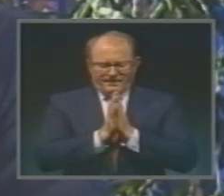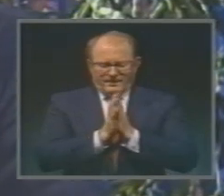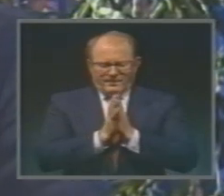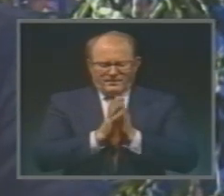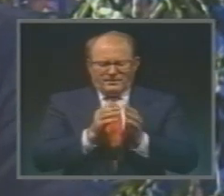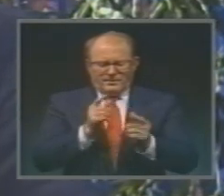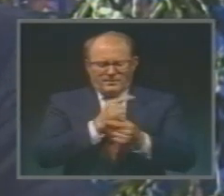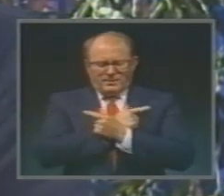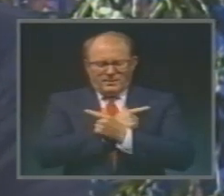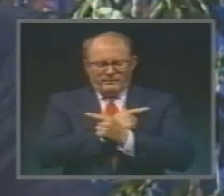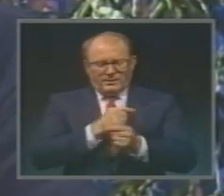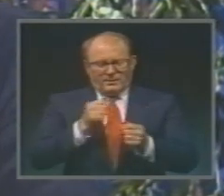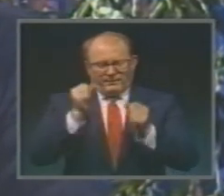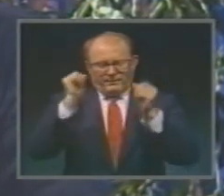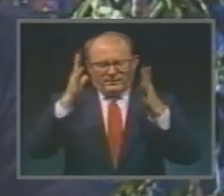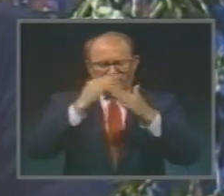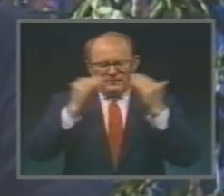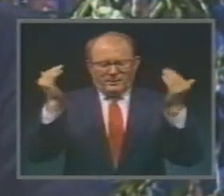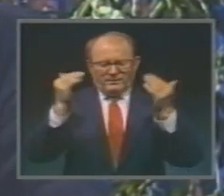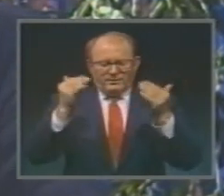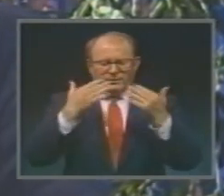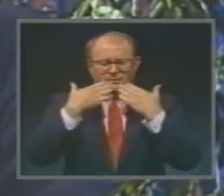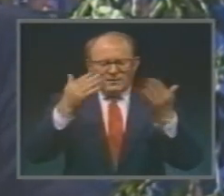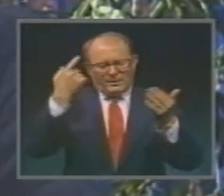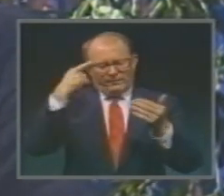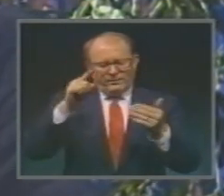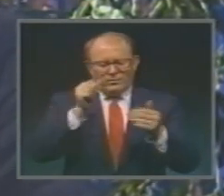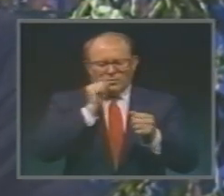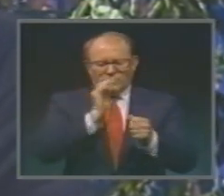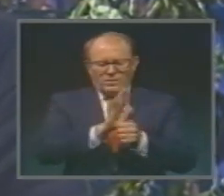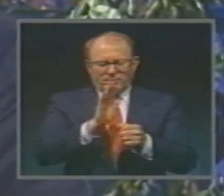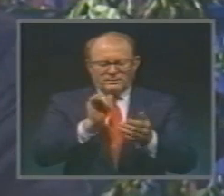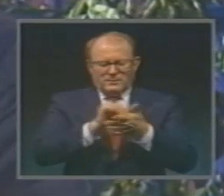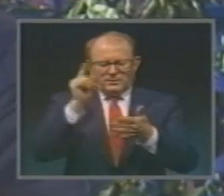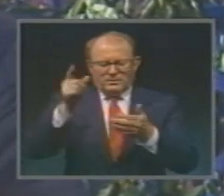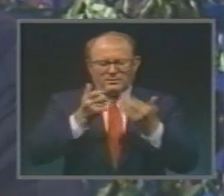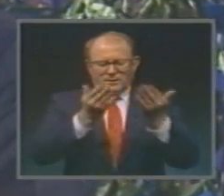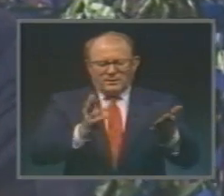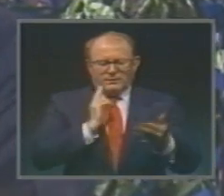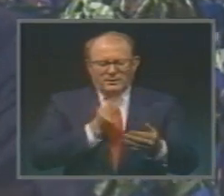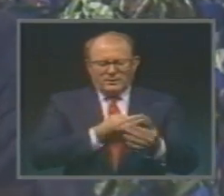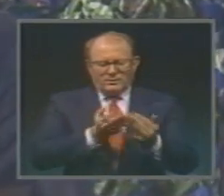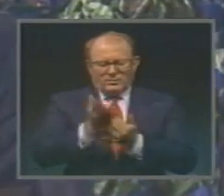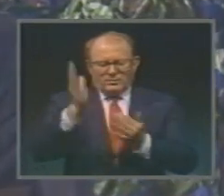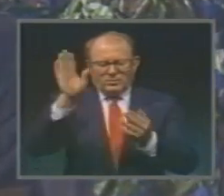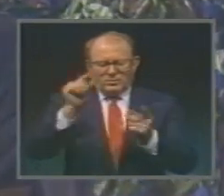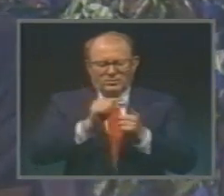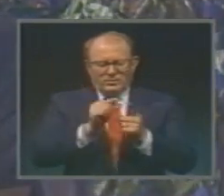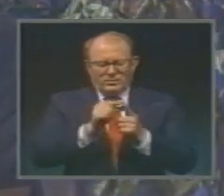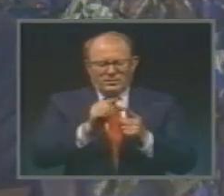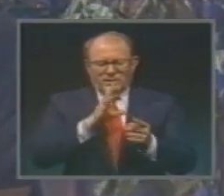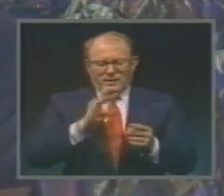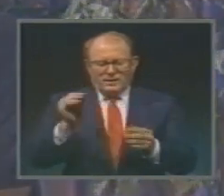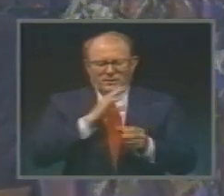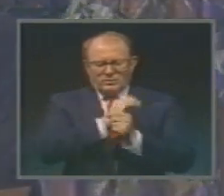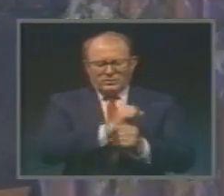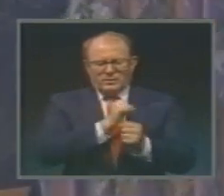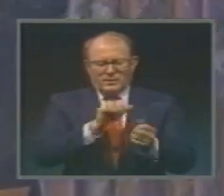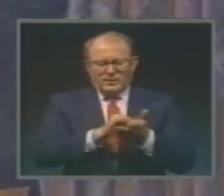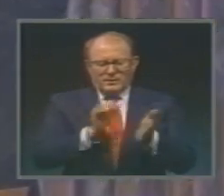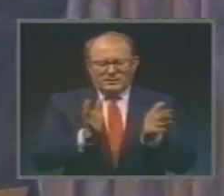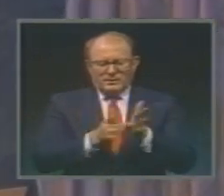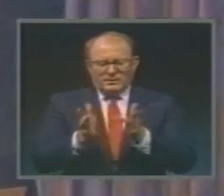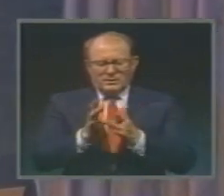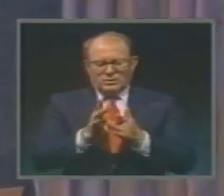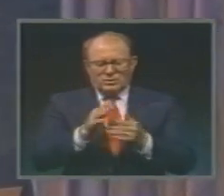Loving Father in heaven, we're so thankful for the assurances that you have given us in your word and the strength they provide us that Jesus